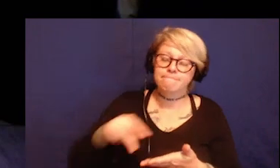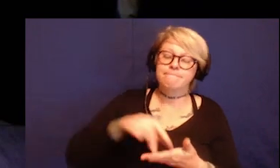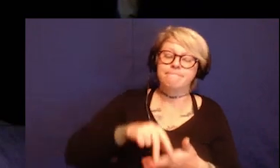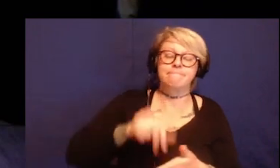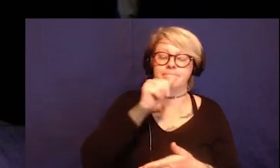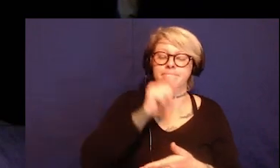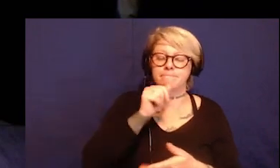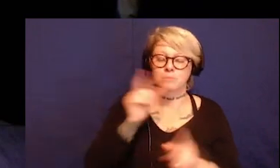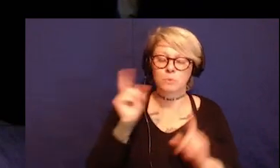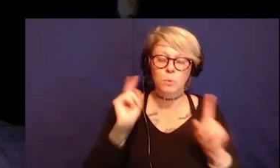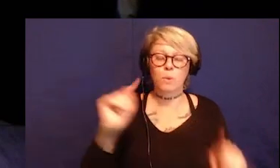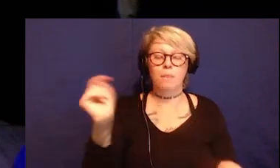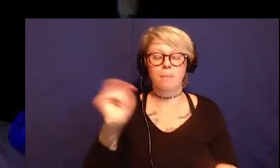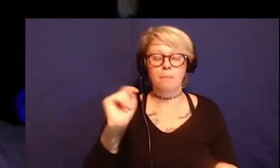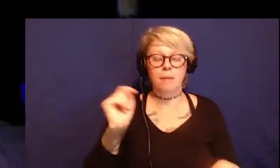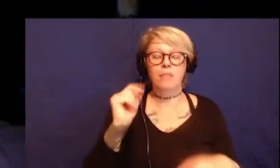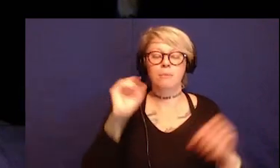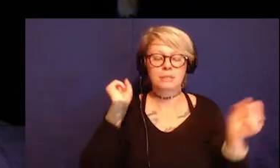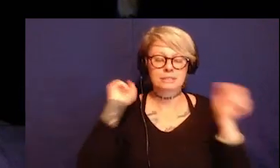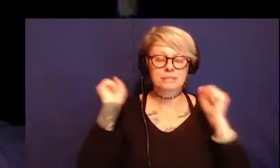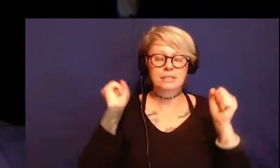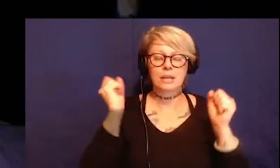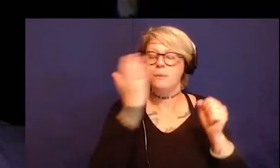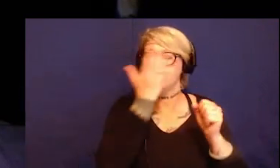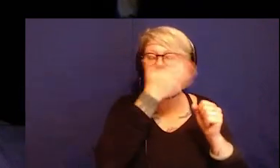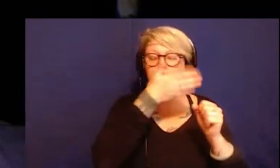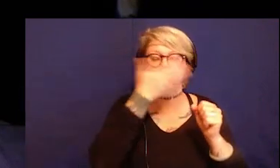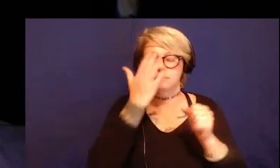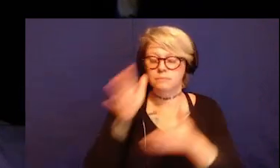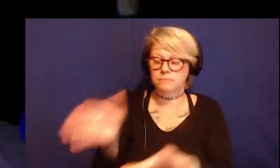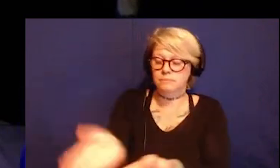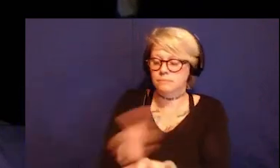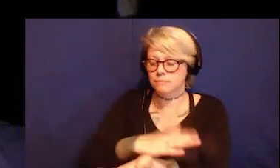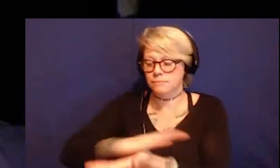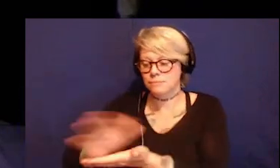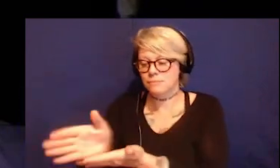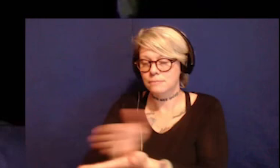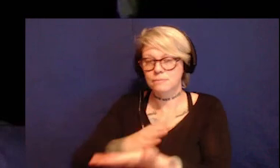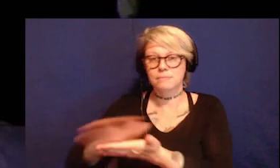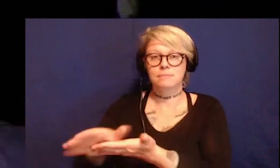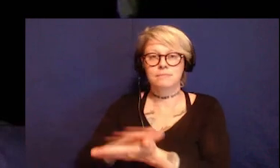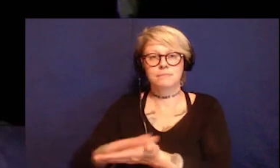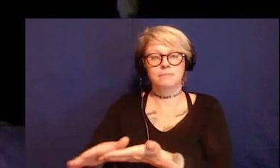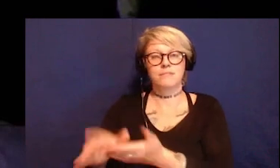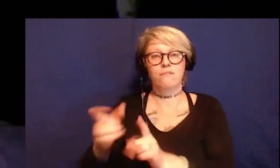the bathroom to grab a towel and begins wiping up the spill from Charlie's bath.